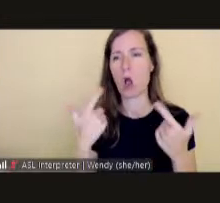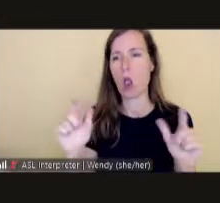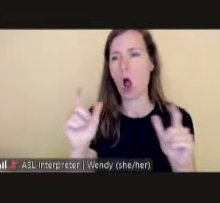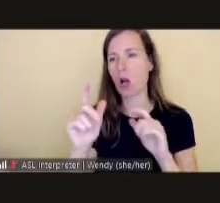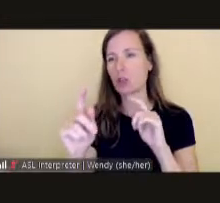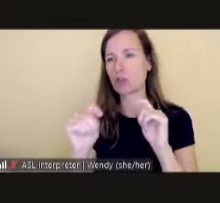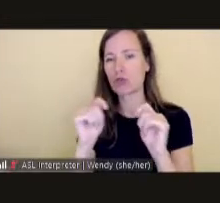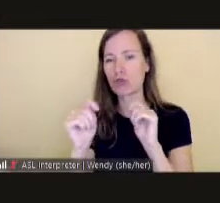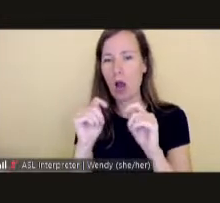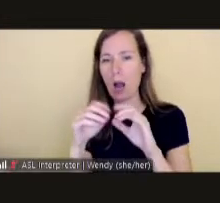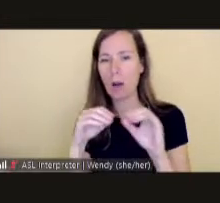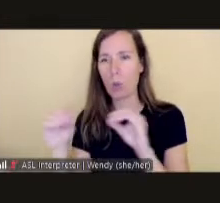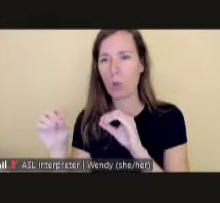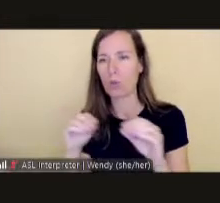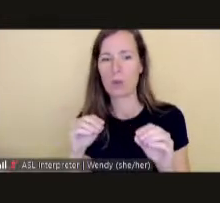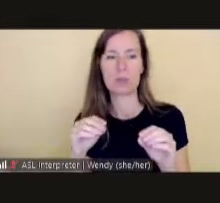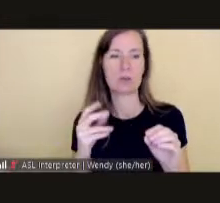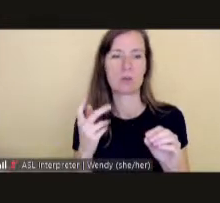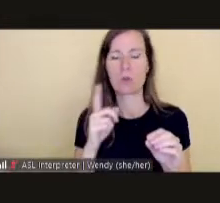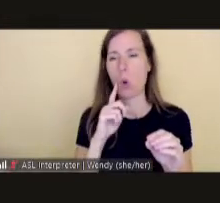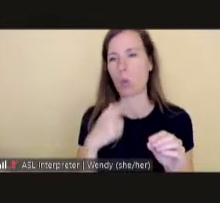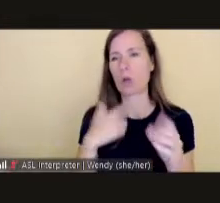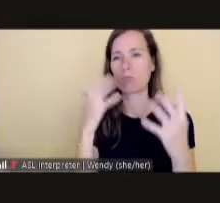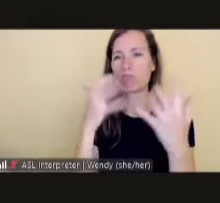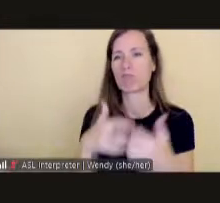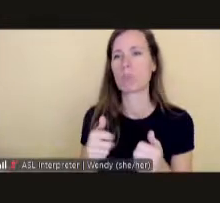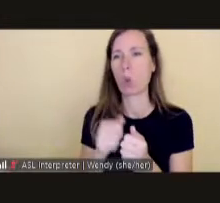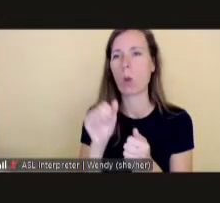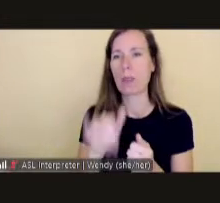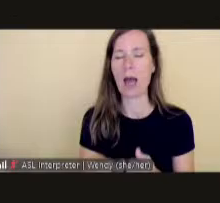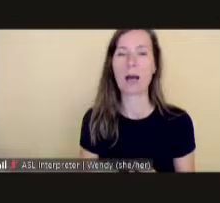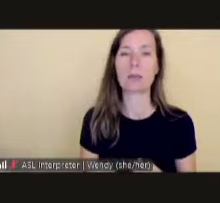Any further questions or comments from council?